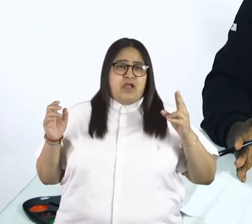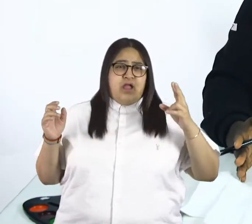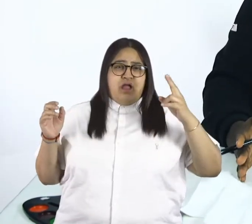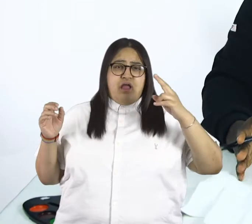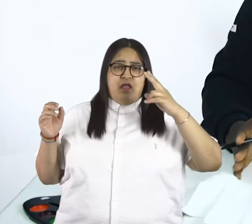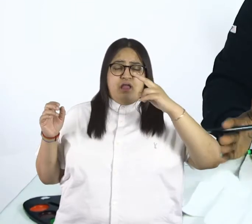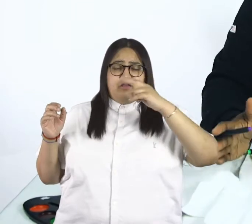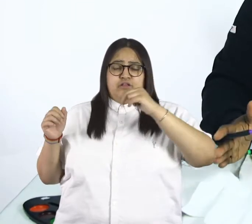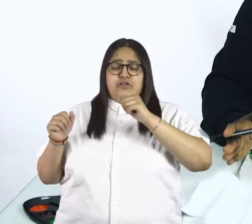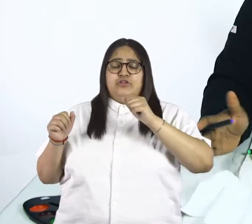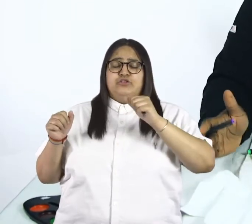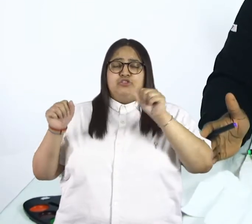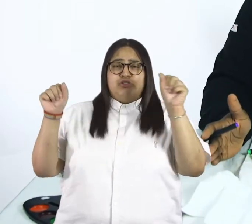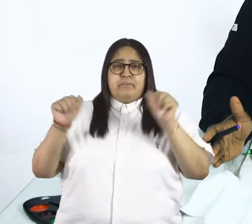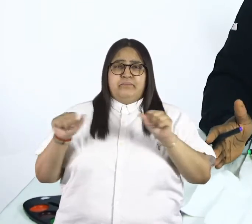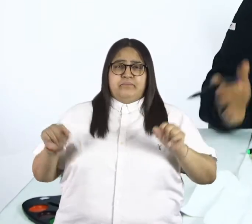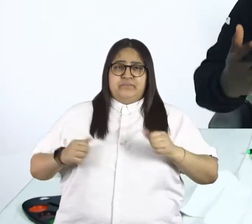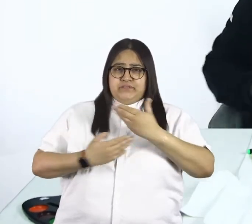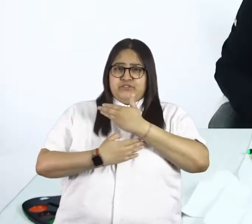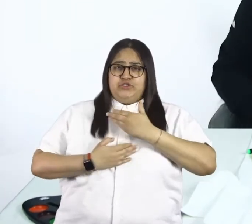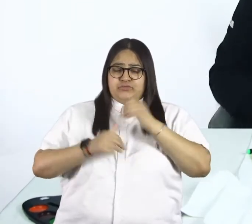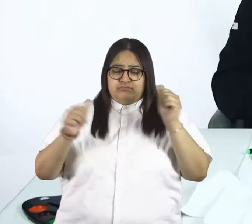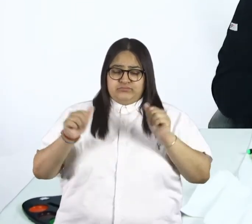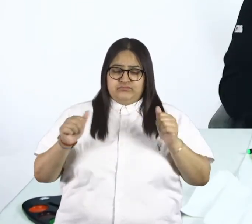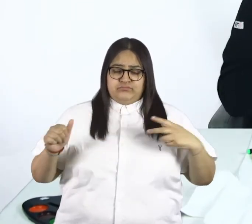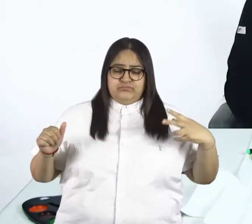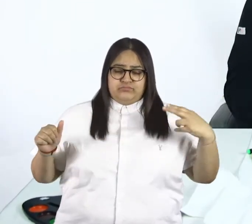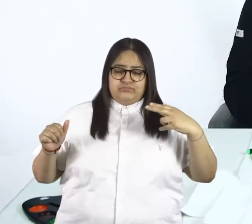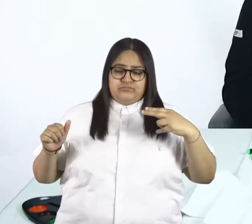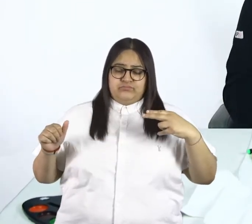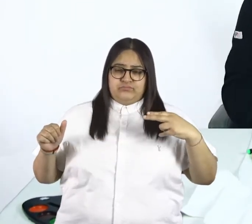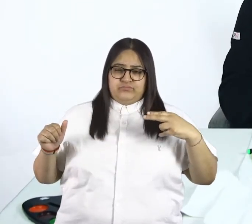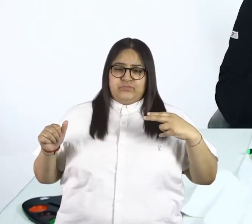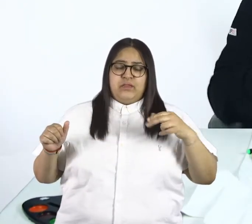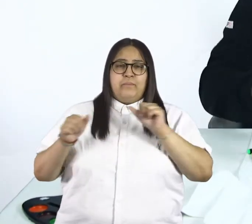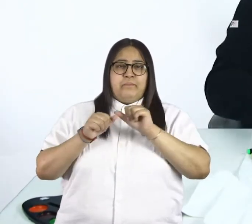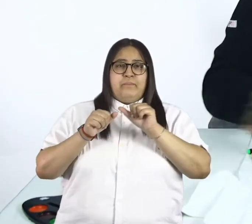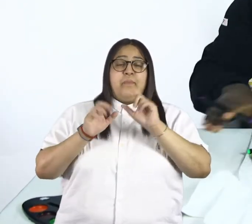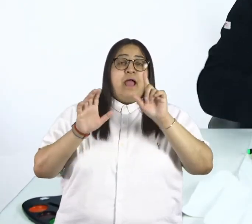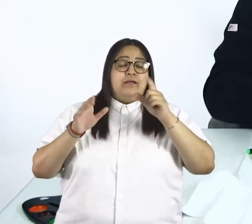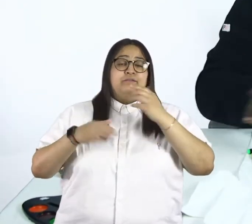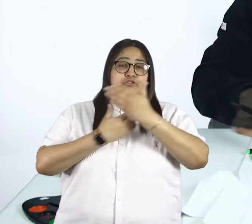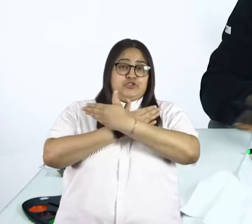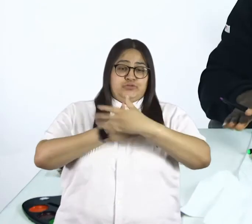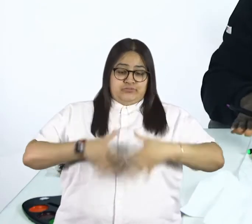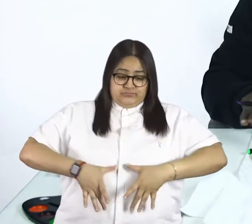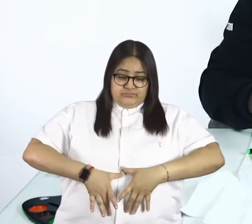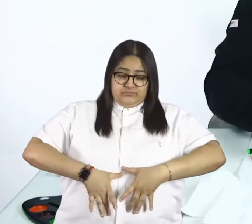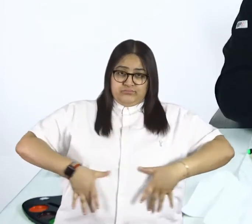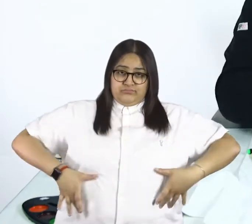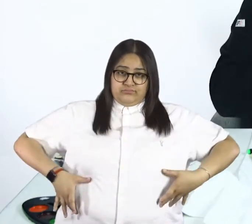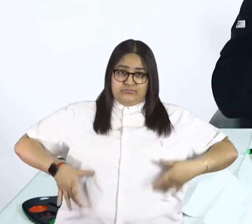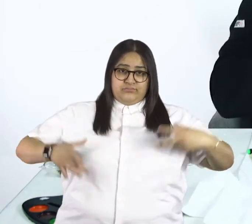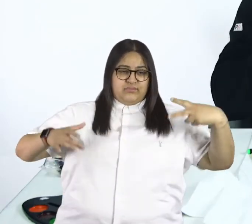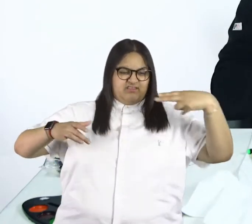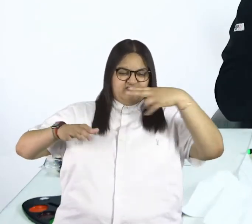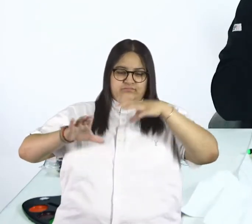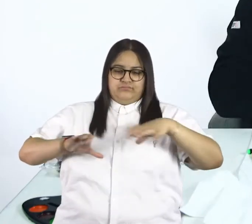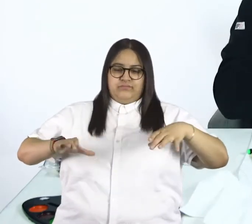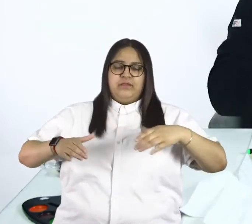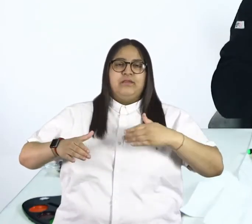the size of your t-shirt, the width of your t-shirt, and then insert it into it. That should keep it flat and it should enable